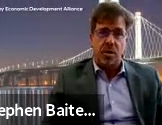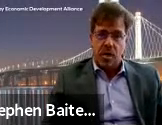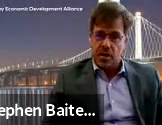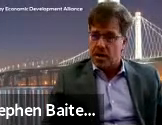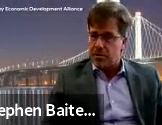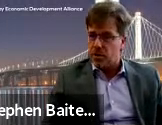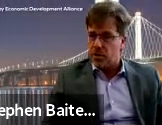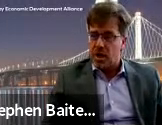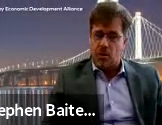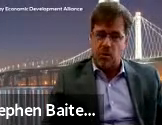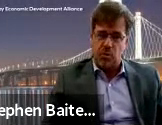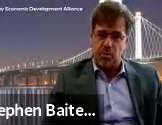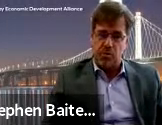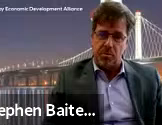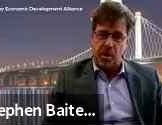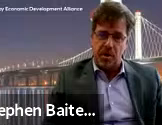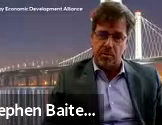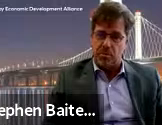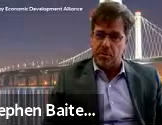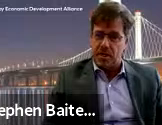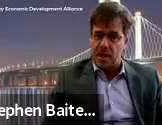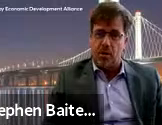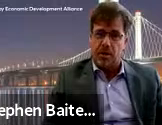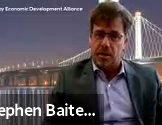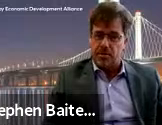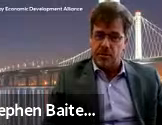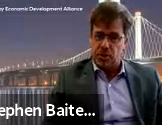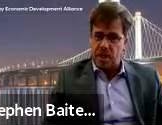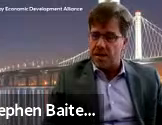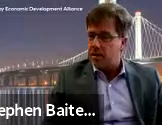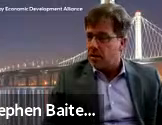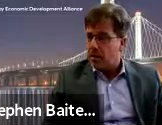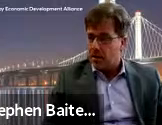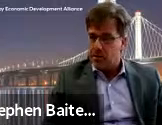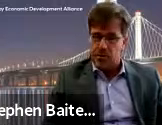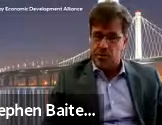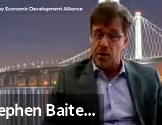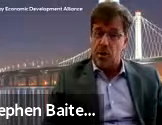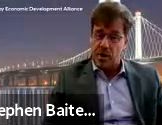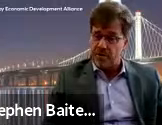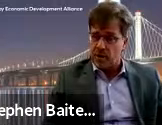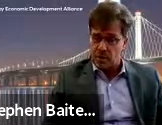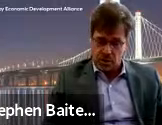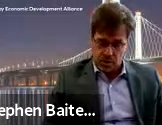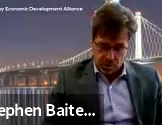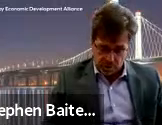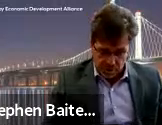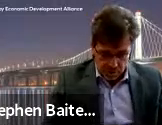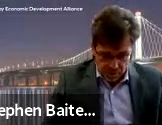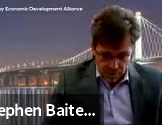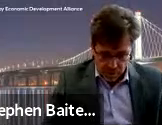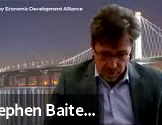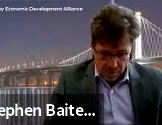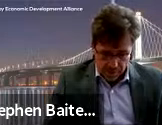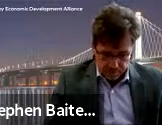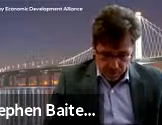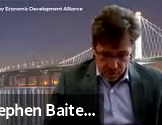members and others which I know are coming in now already through the chat or through the Q&A function, excuse